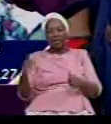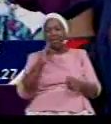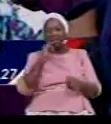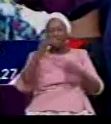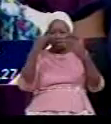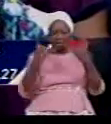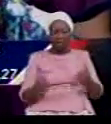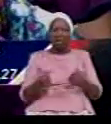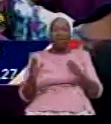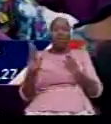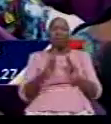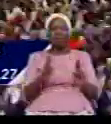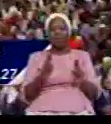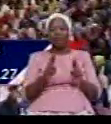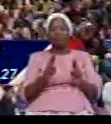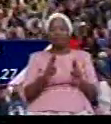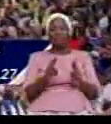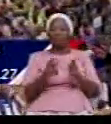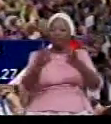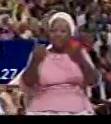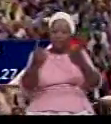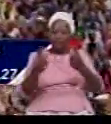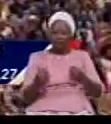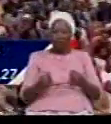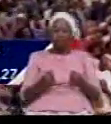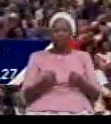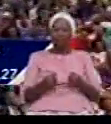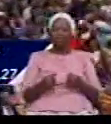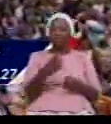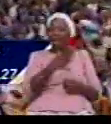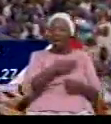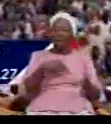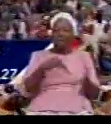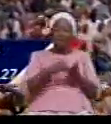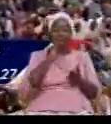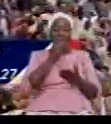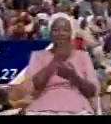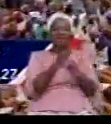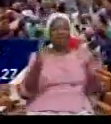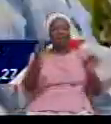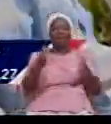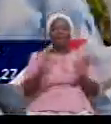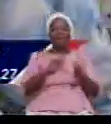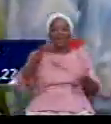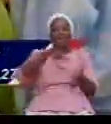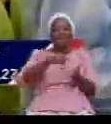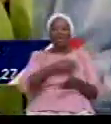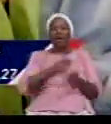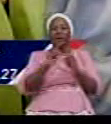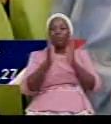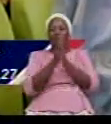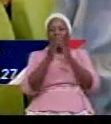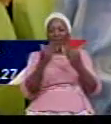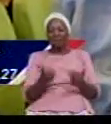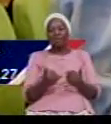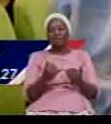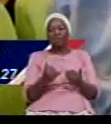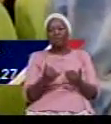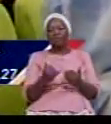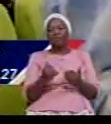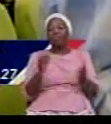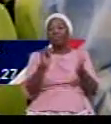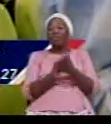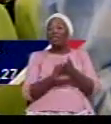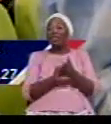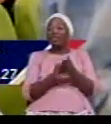now available. Come, and it is free. Let's rise up and talk to the Lord in prayer, that all that